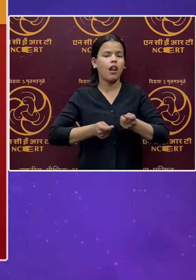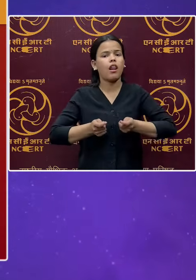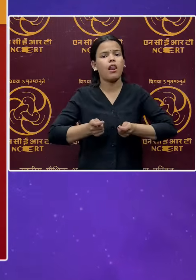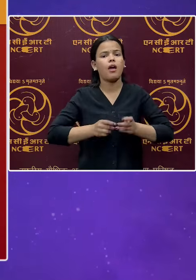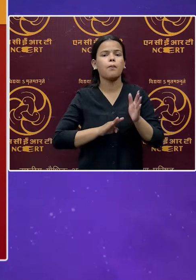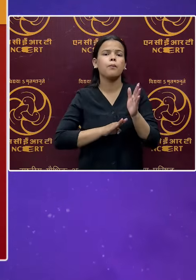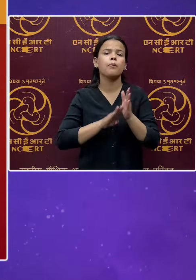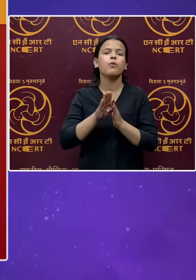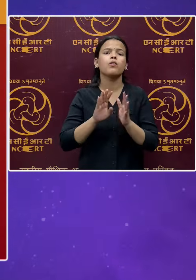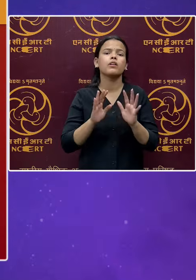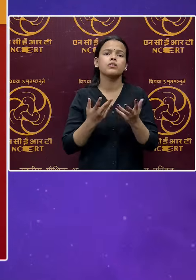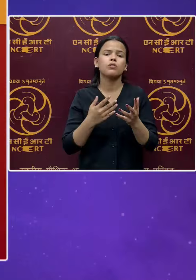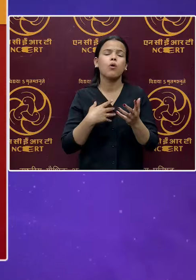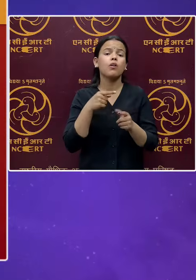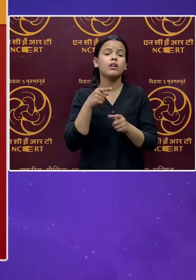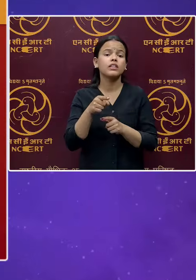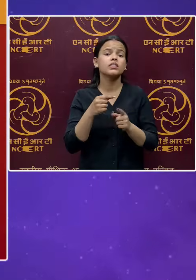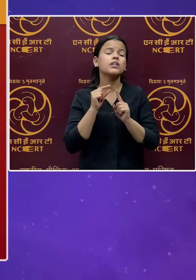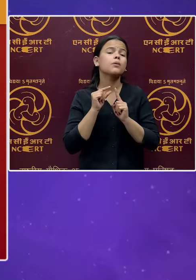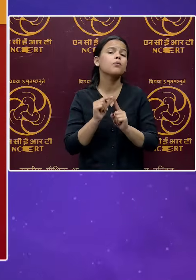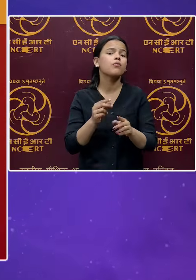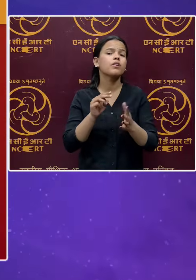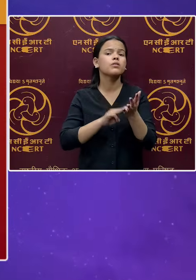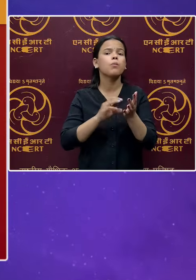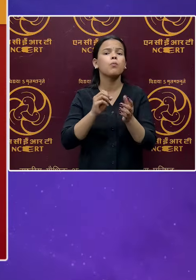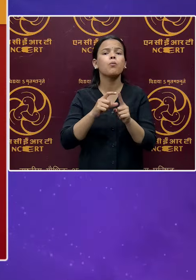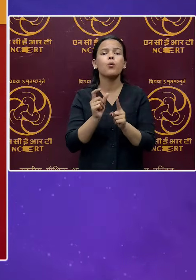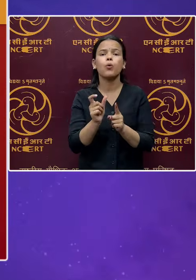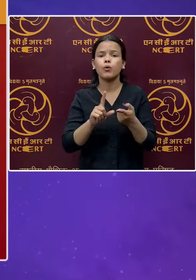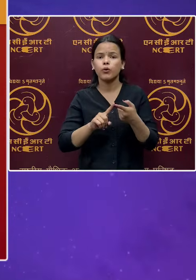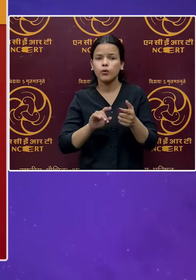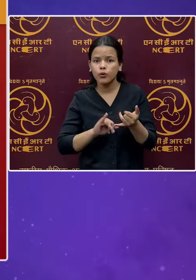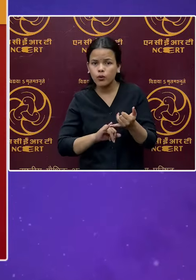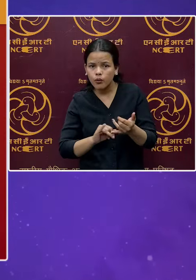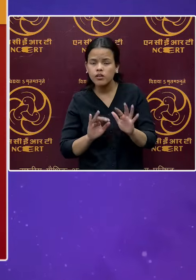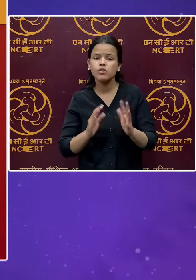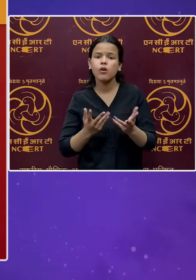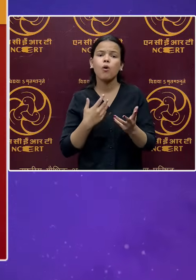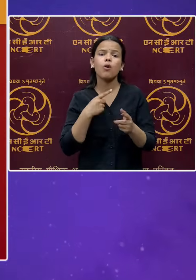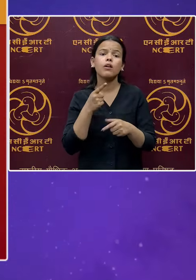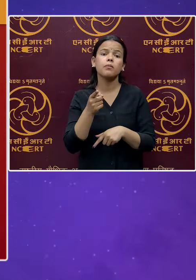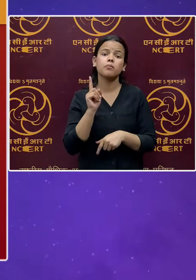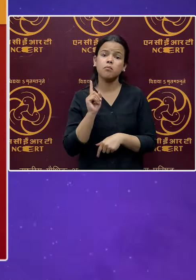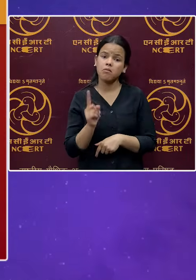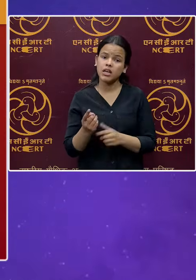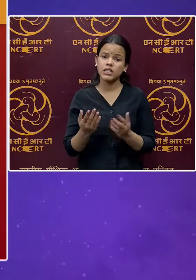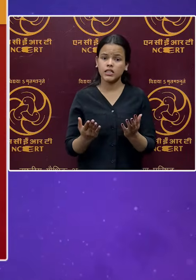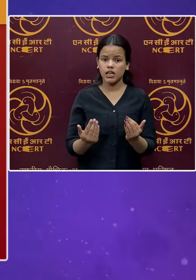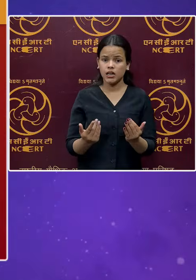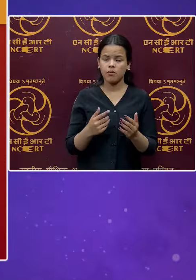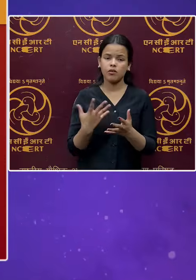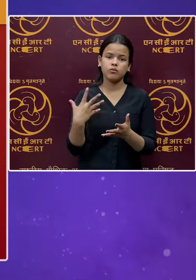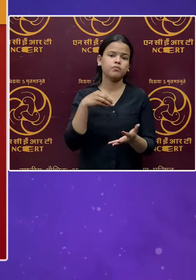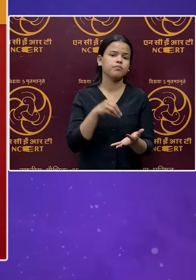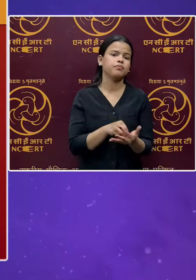progress or performance on that particular module of that particular group, and they should be able to intervene.